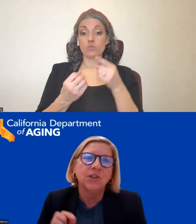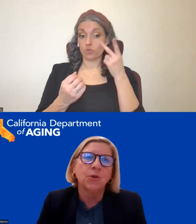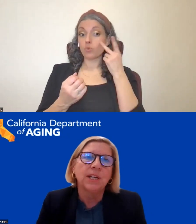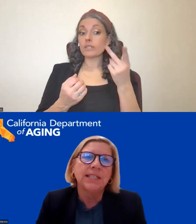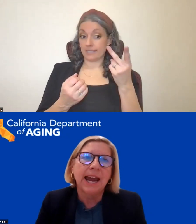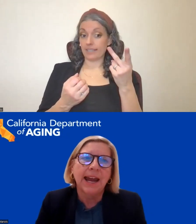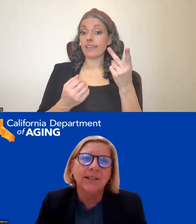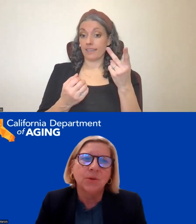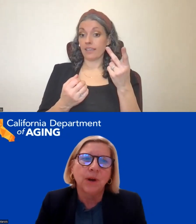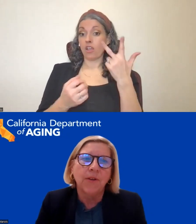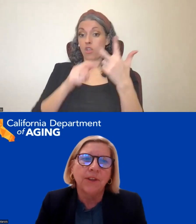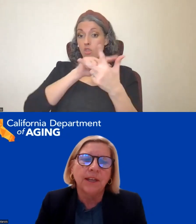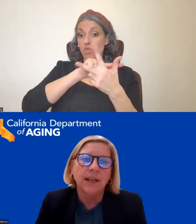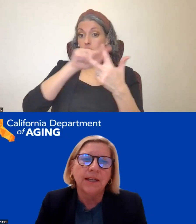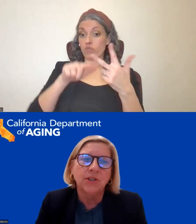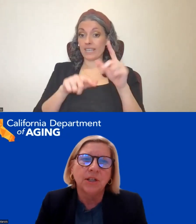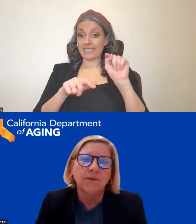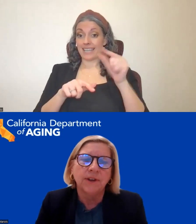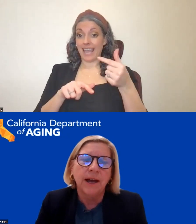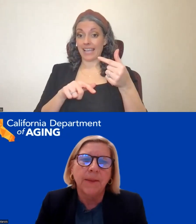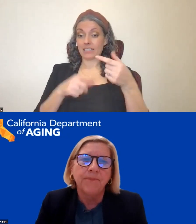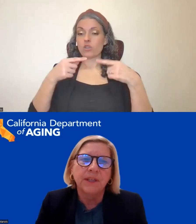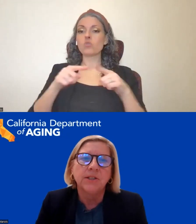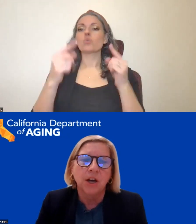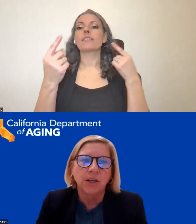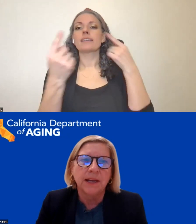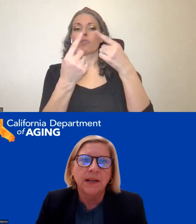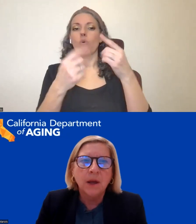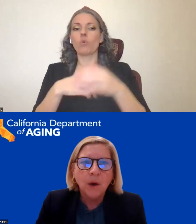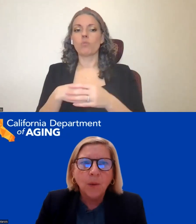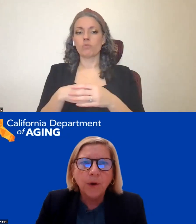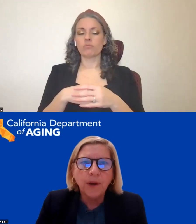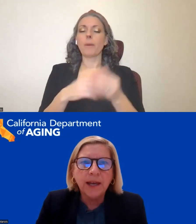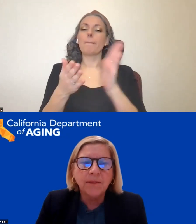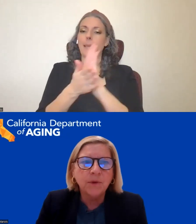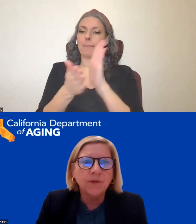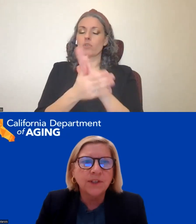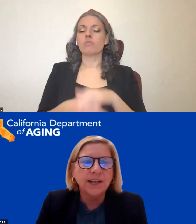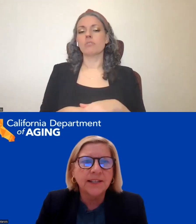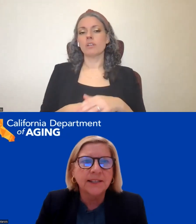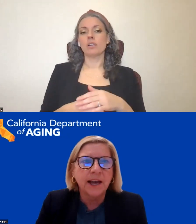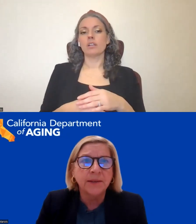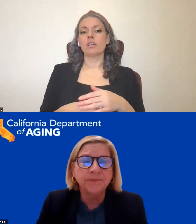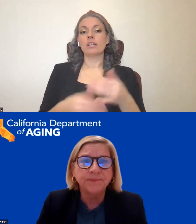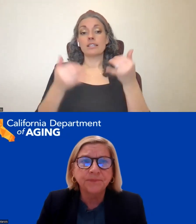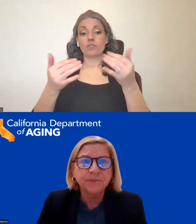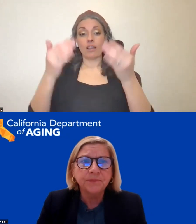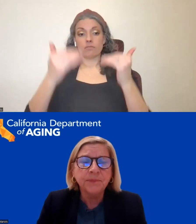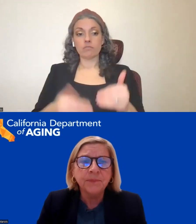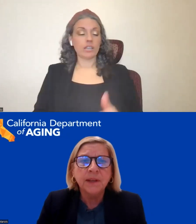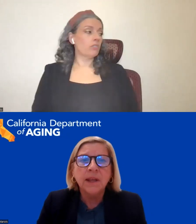these 3 tags throughout the initiative document. We'll go ahead and move to the next slide.